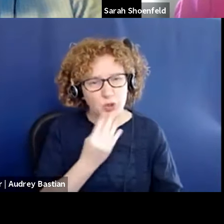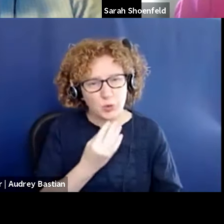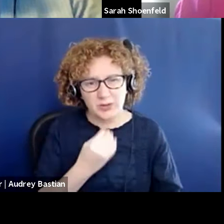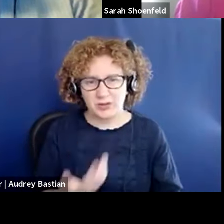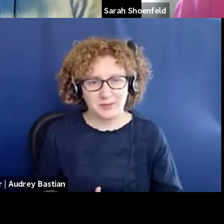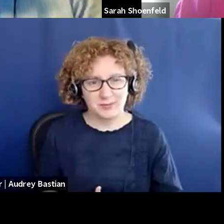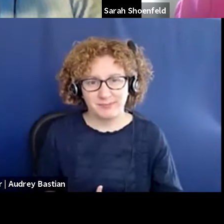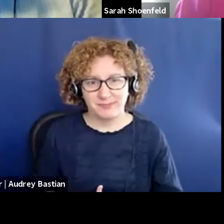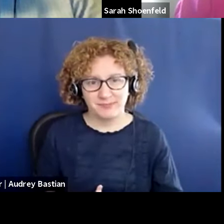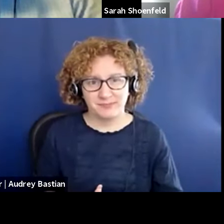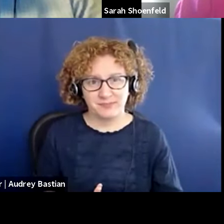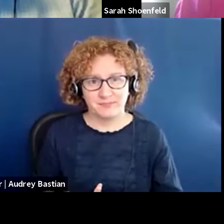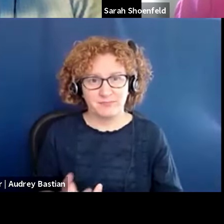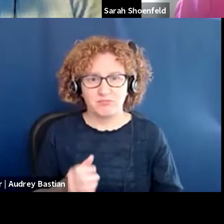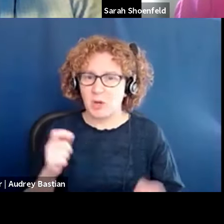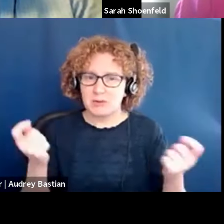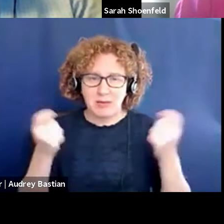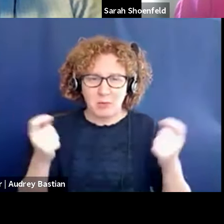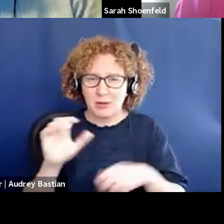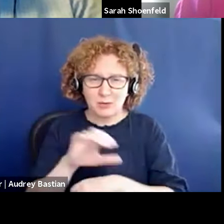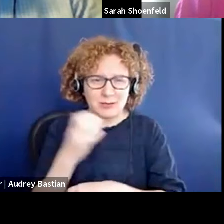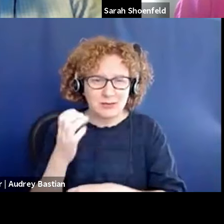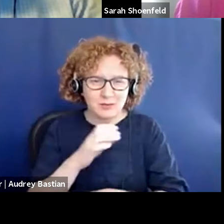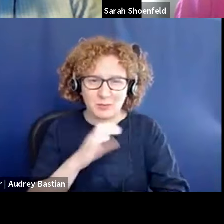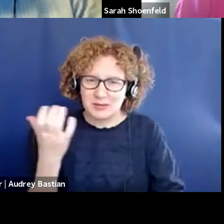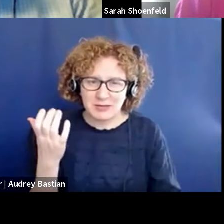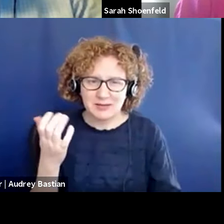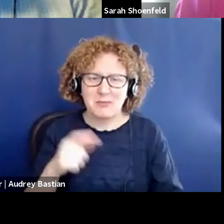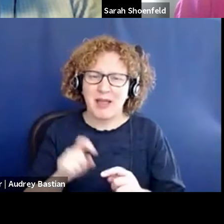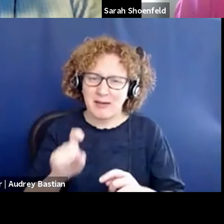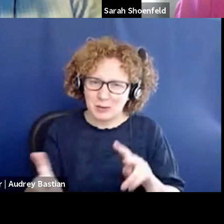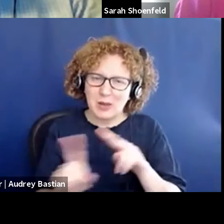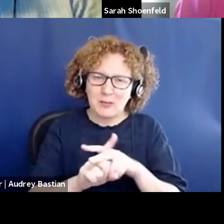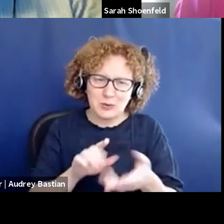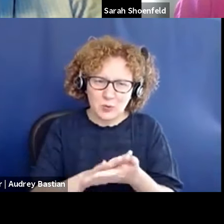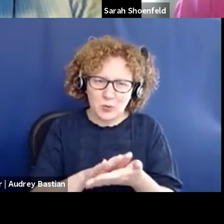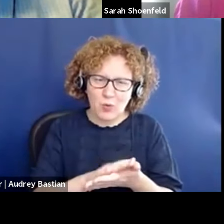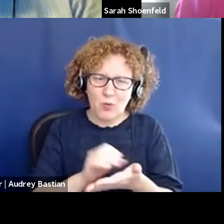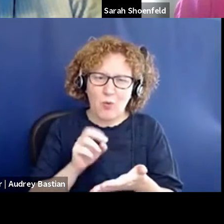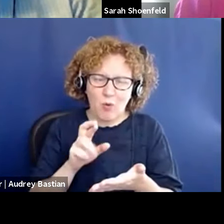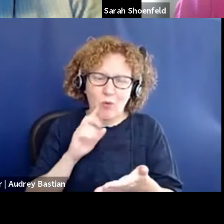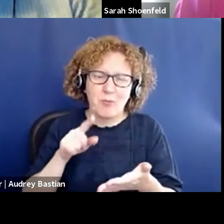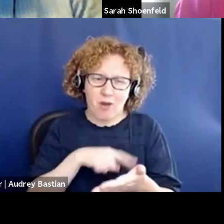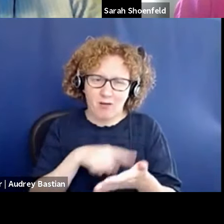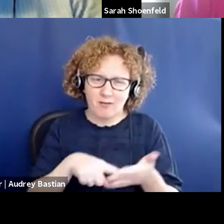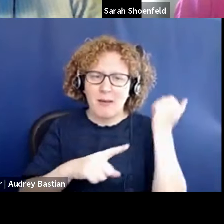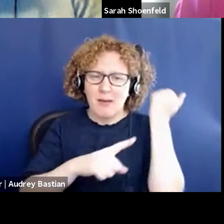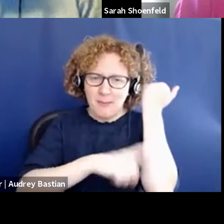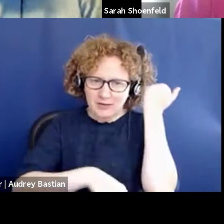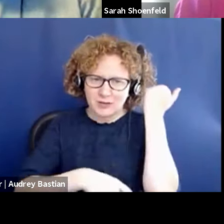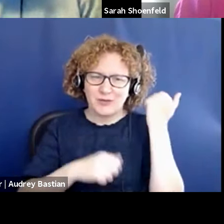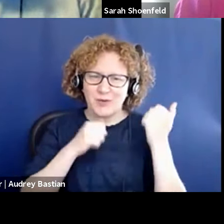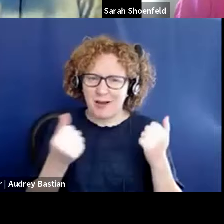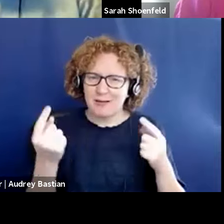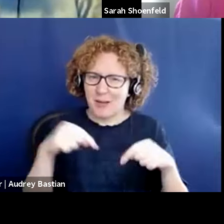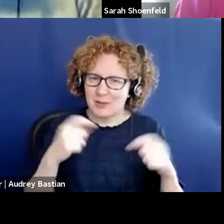don't celebrate Christmas, but we have to come to school or we get marked down and punished for not coming